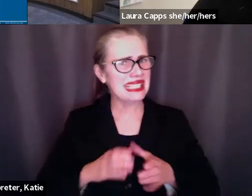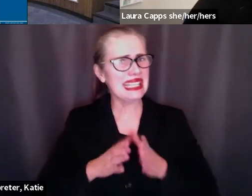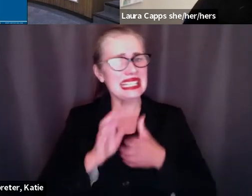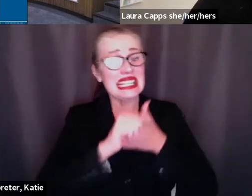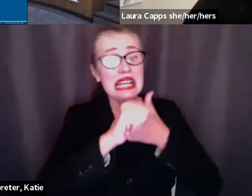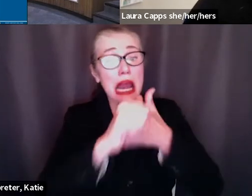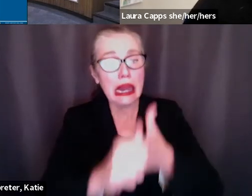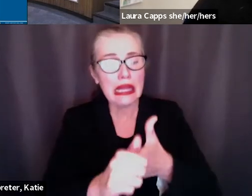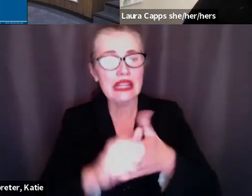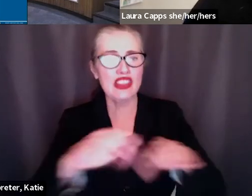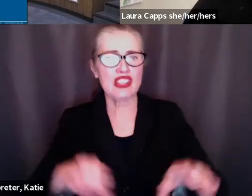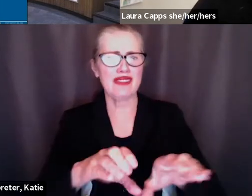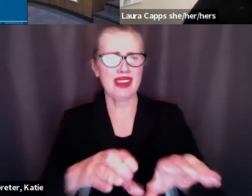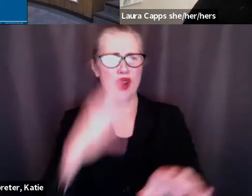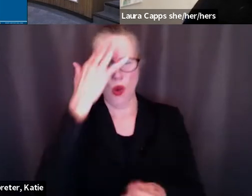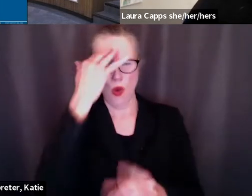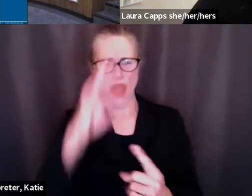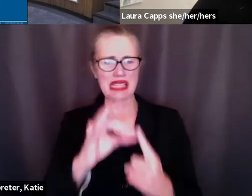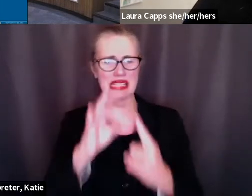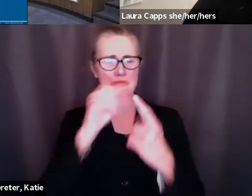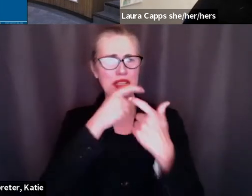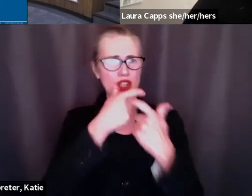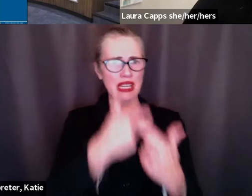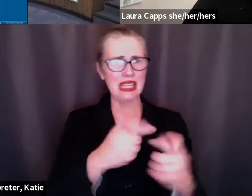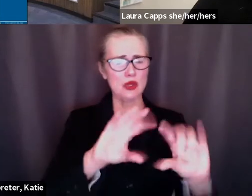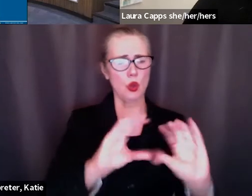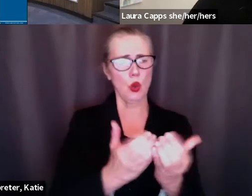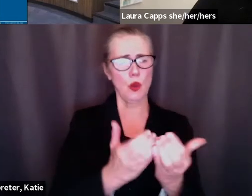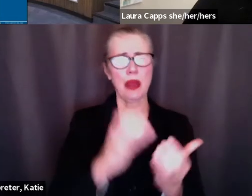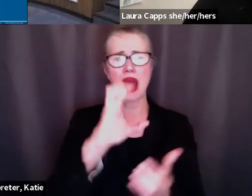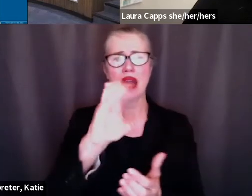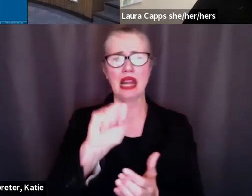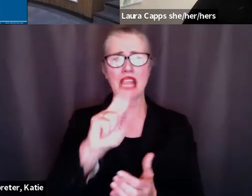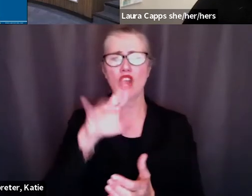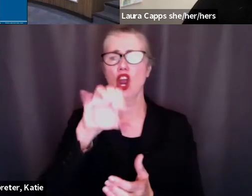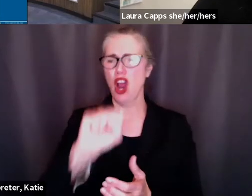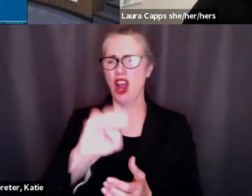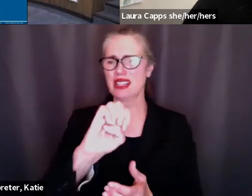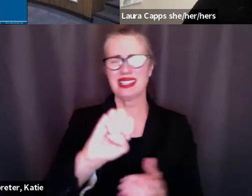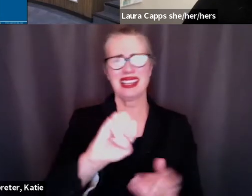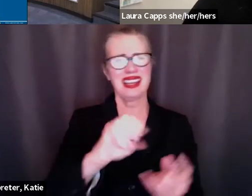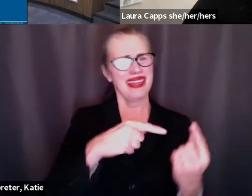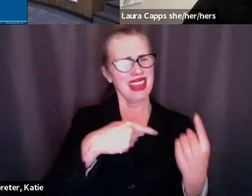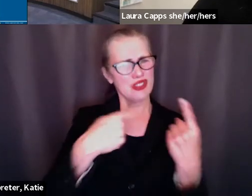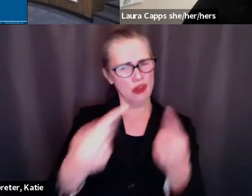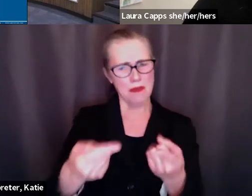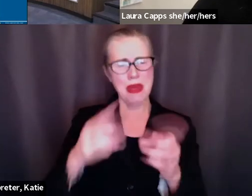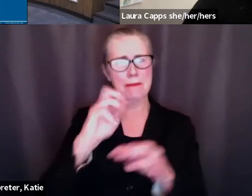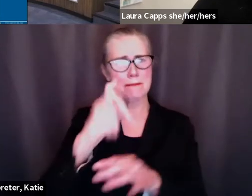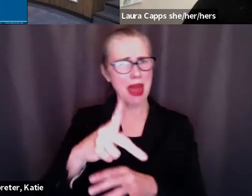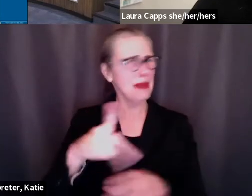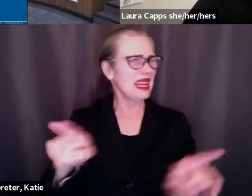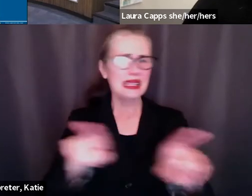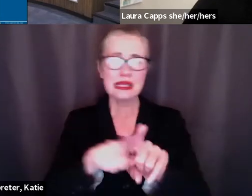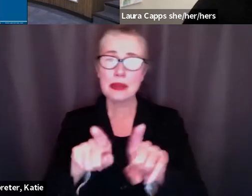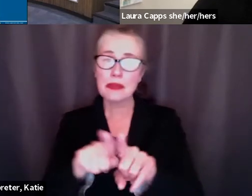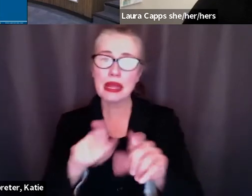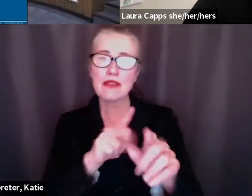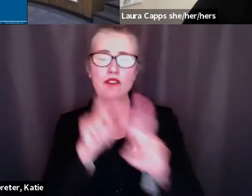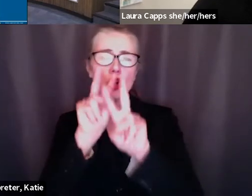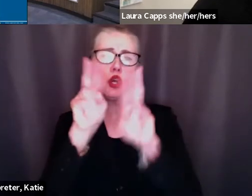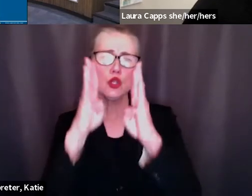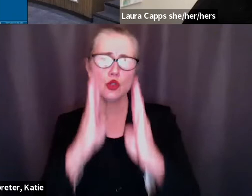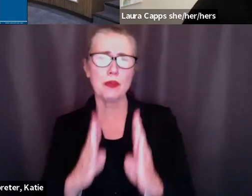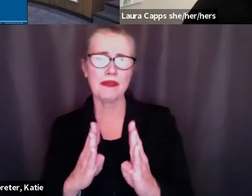disturbing to see that special interest groups like cause have submitted maps they did the same thing for the supervisor redistricting but ultimately a citizen